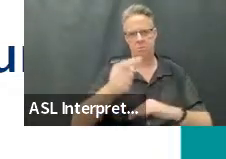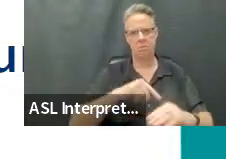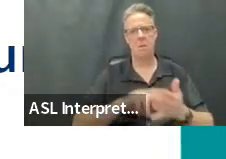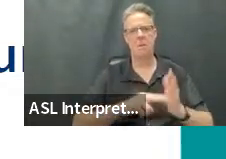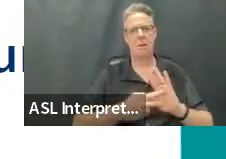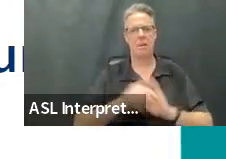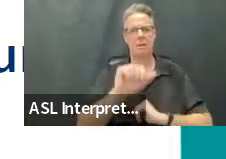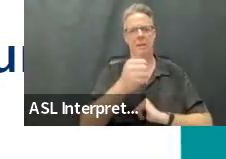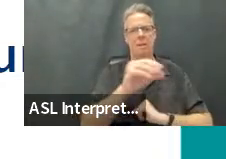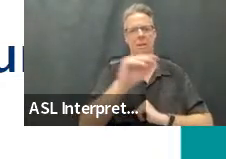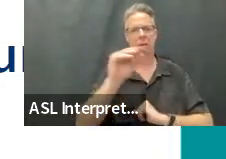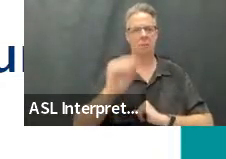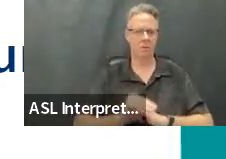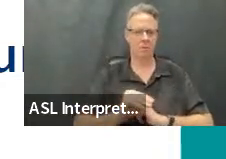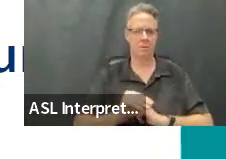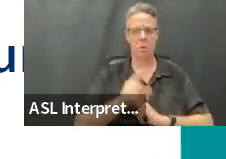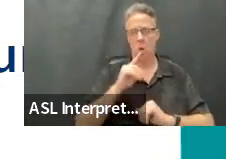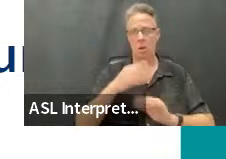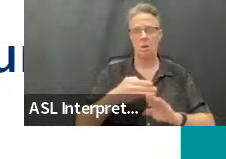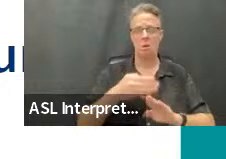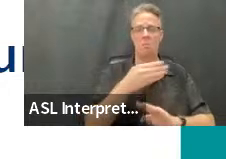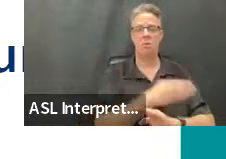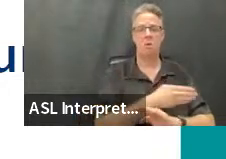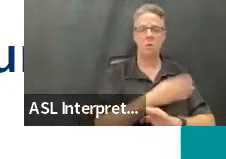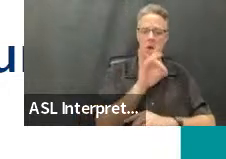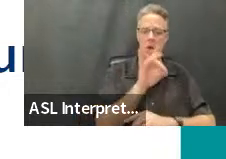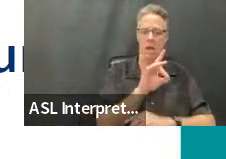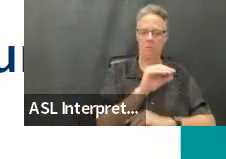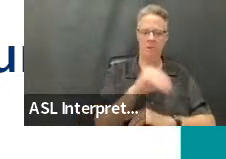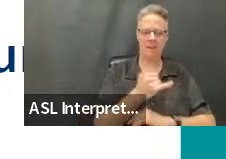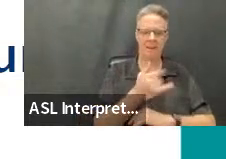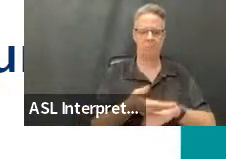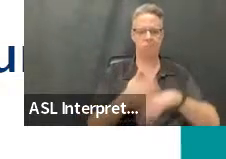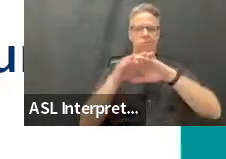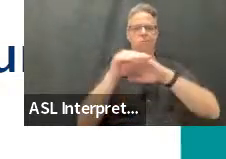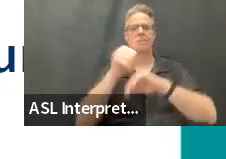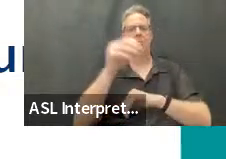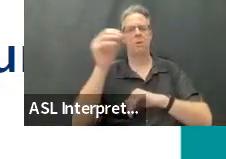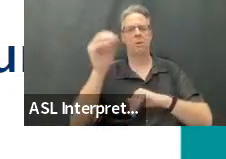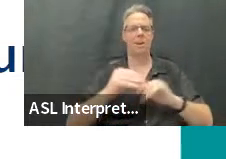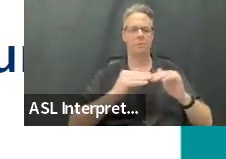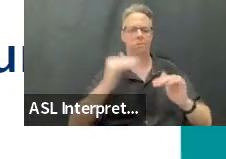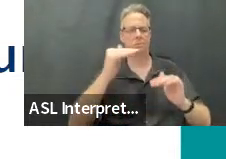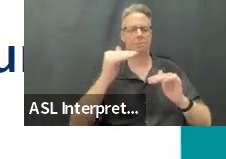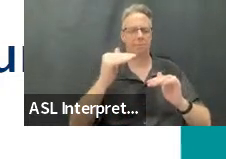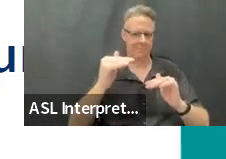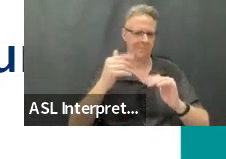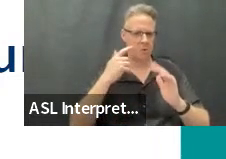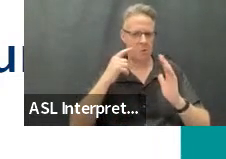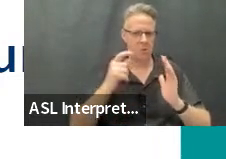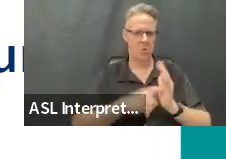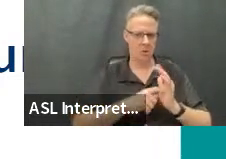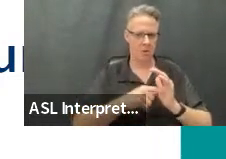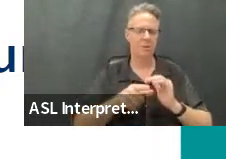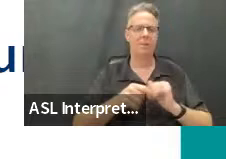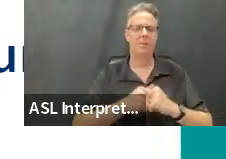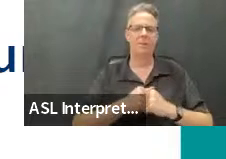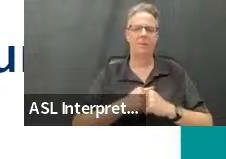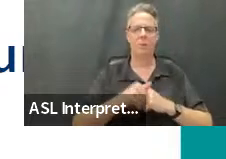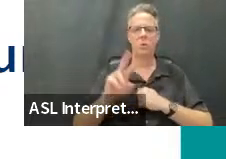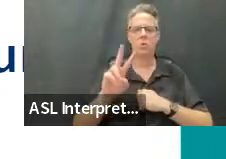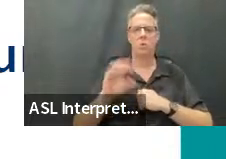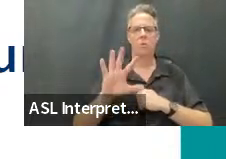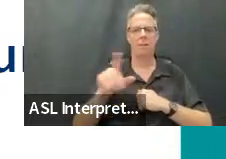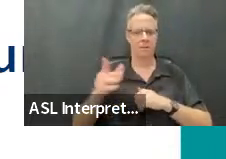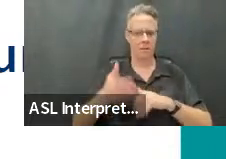10%, which is an increase from previous planning. It was only about 8%. So you're kind of seeing the increase in freight importance. I-205